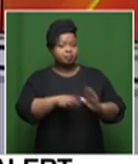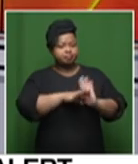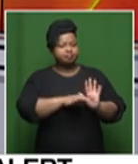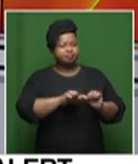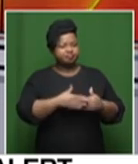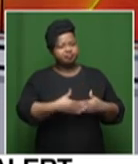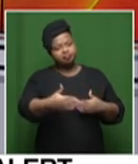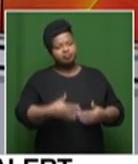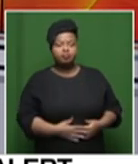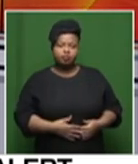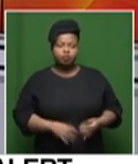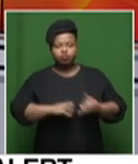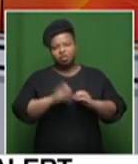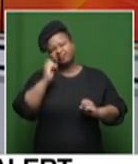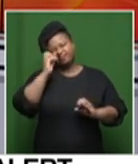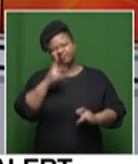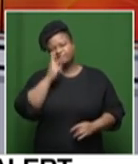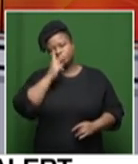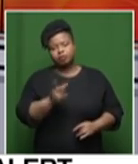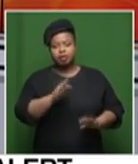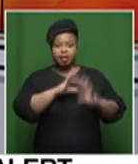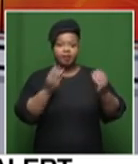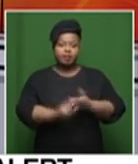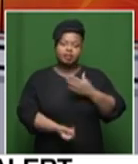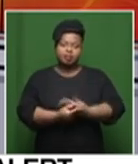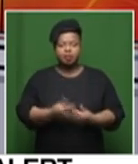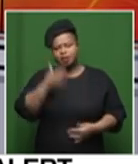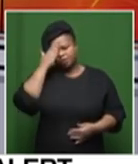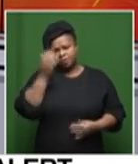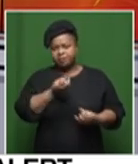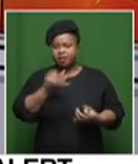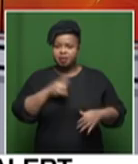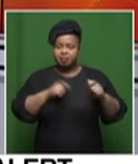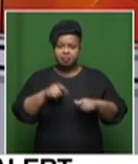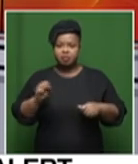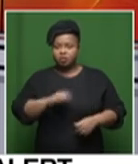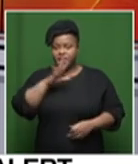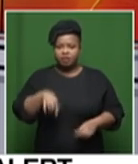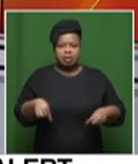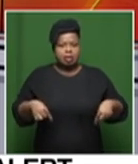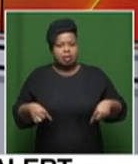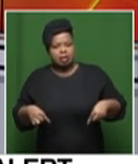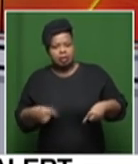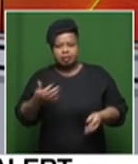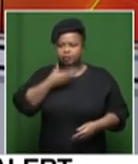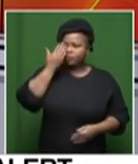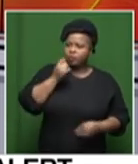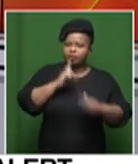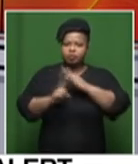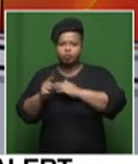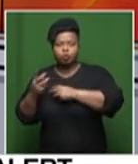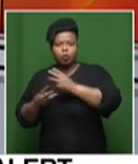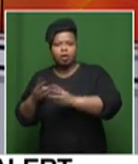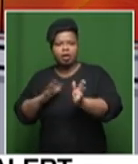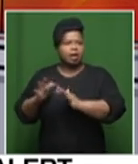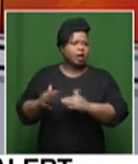So trying to just give you a sense of what is happening. I know many South Africans nervous this morning, wondering how do they make their way to work? Should they go?